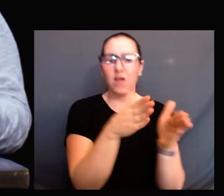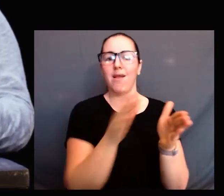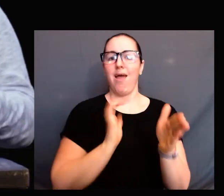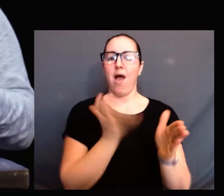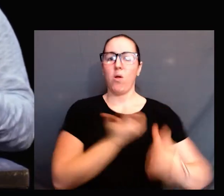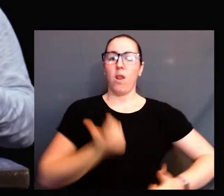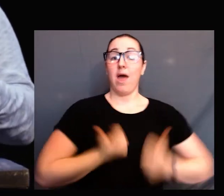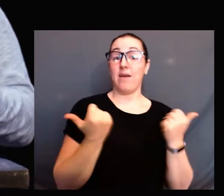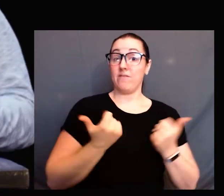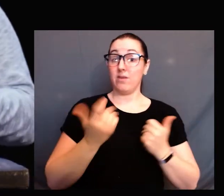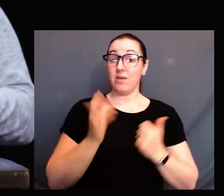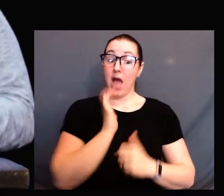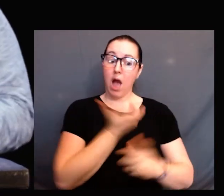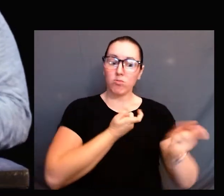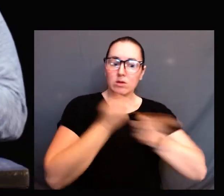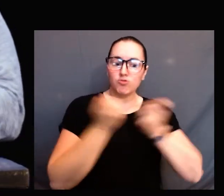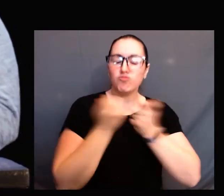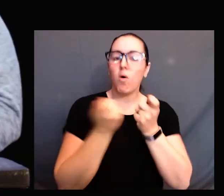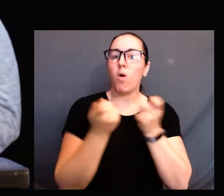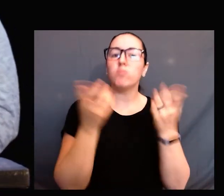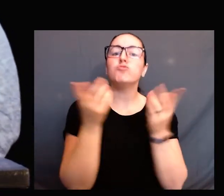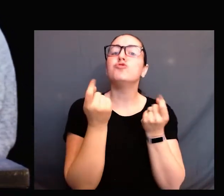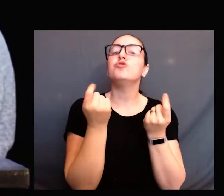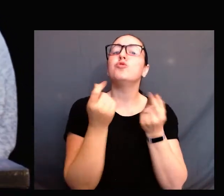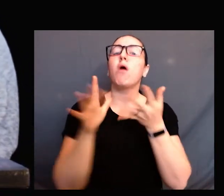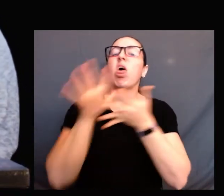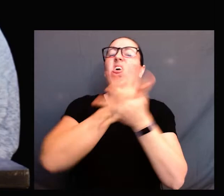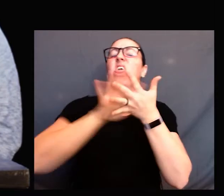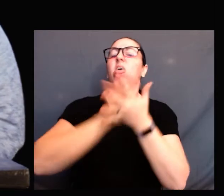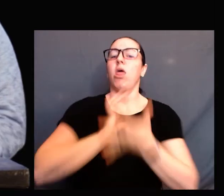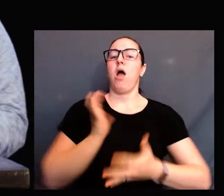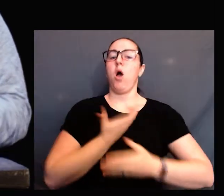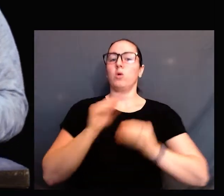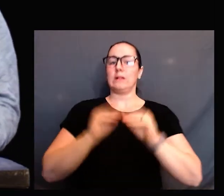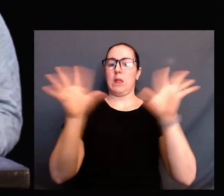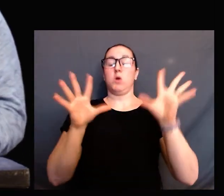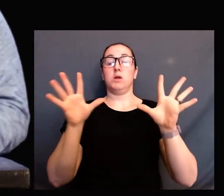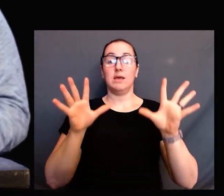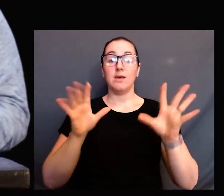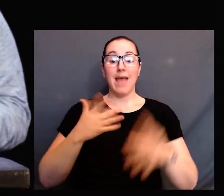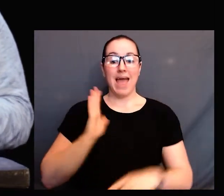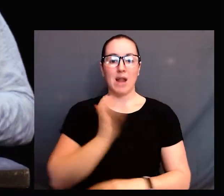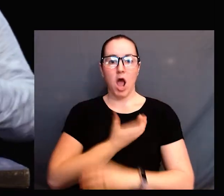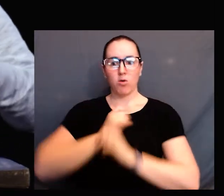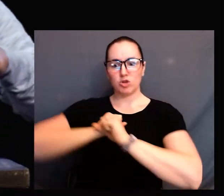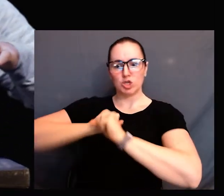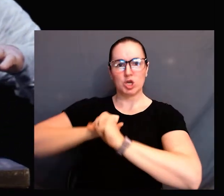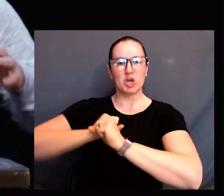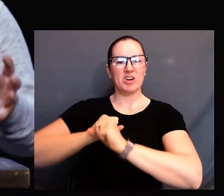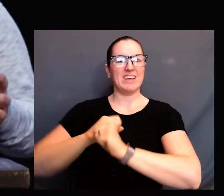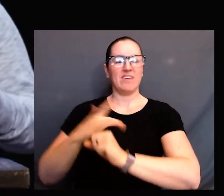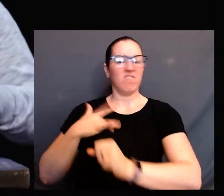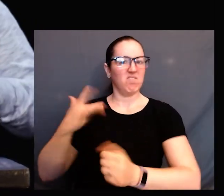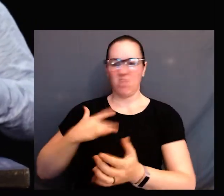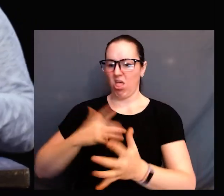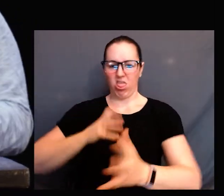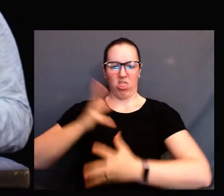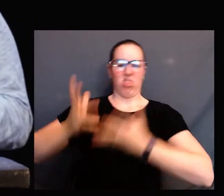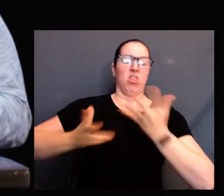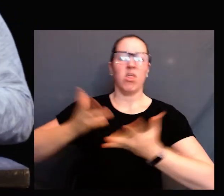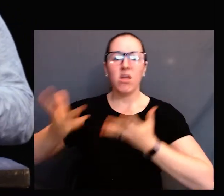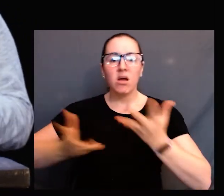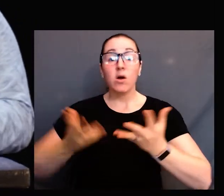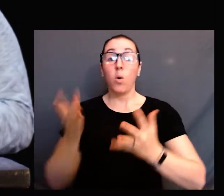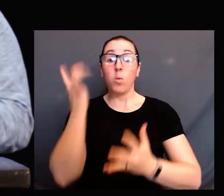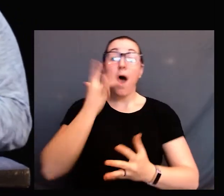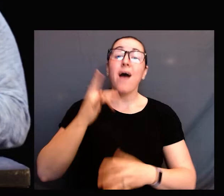go, we find that living in control clouds our clarity. It shakes our security because life is this